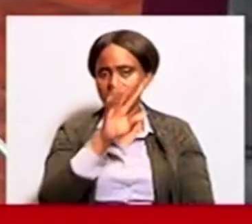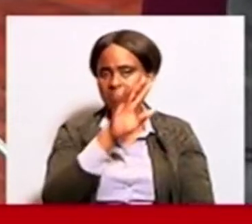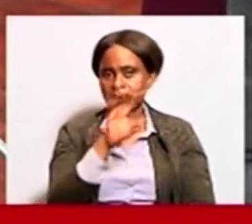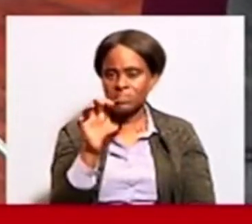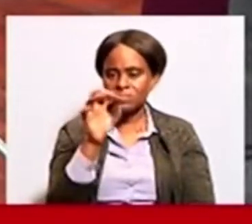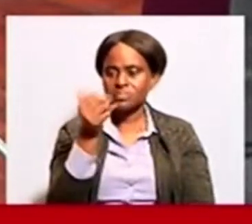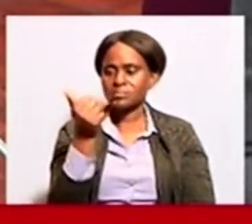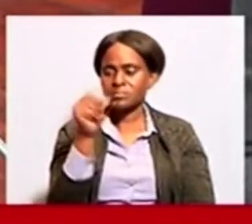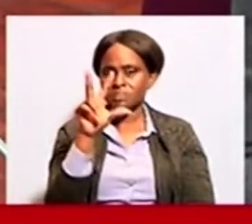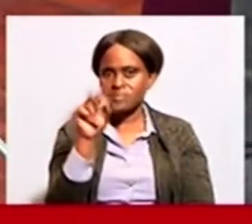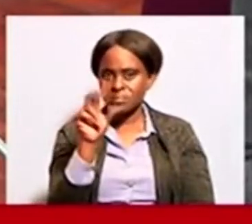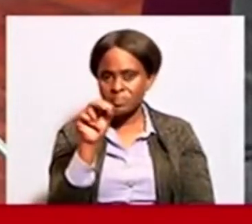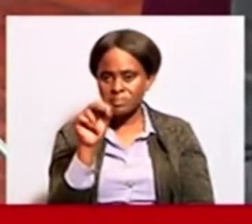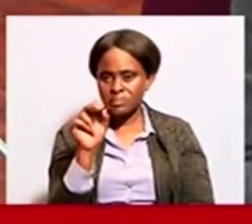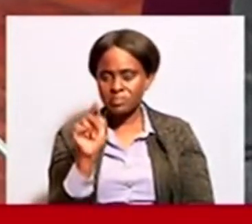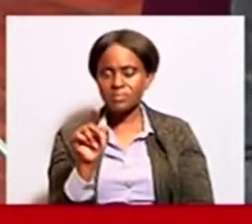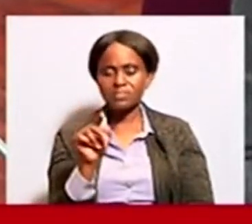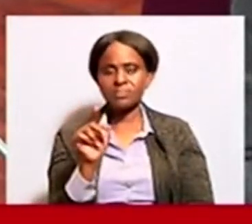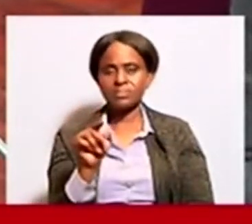975,430